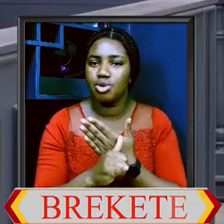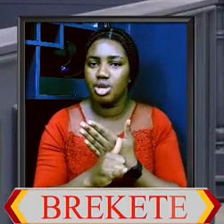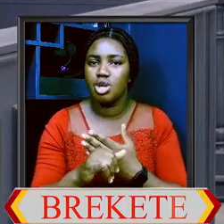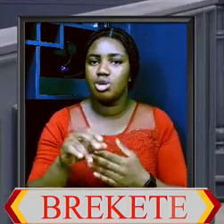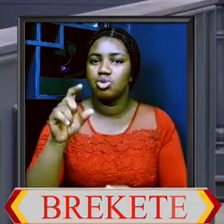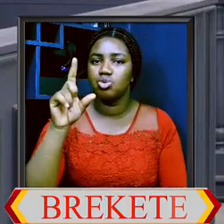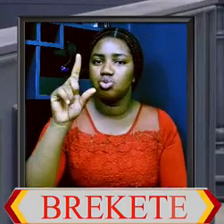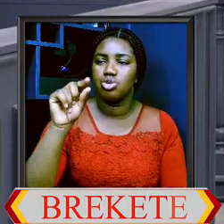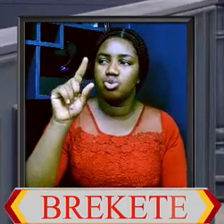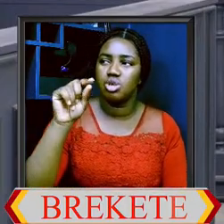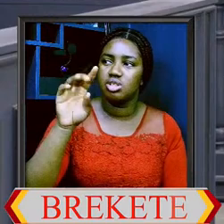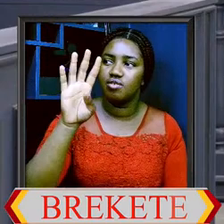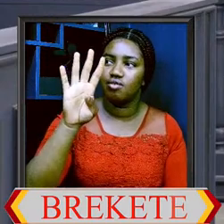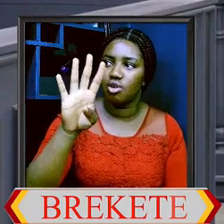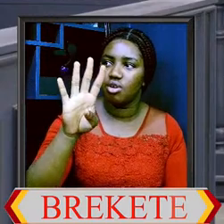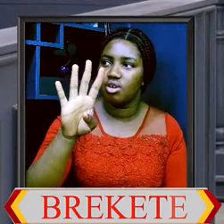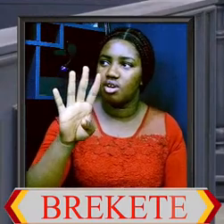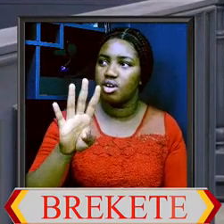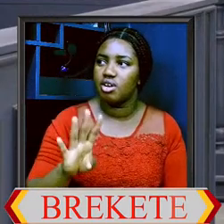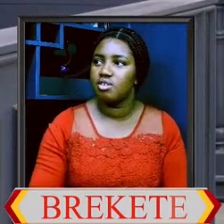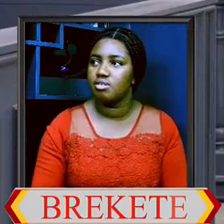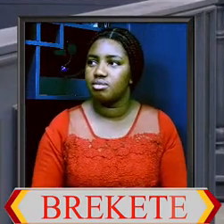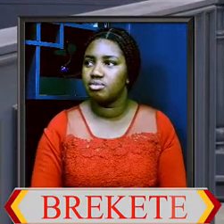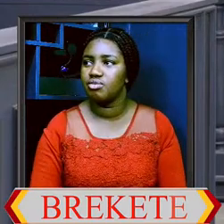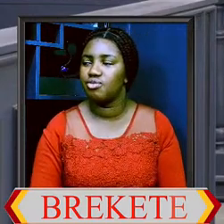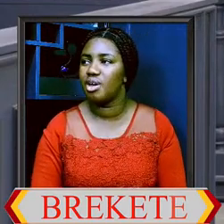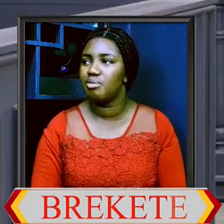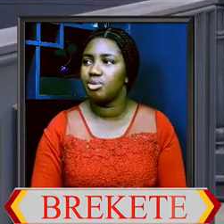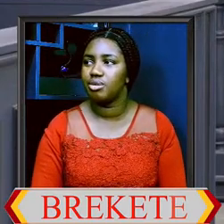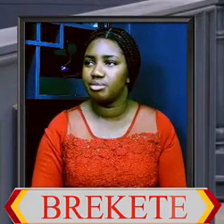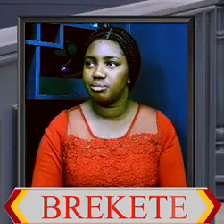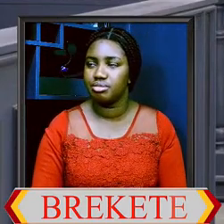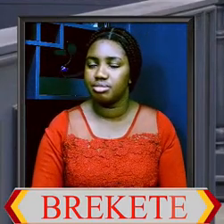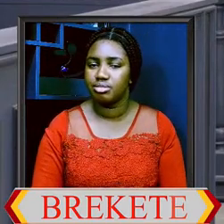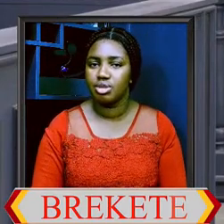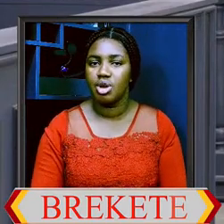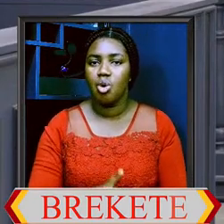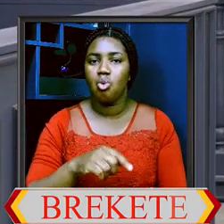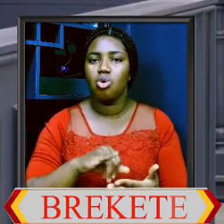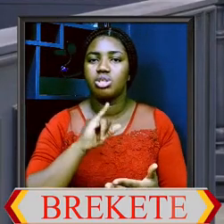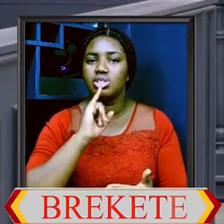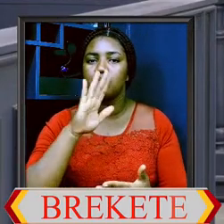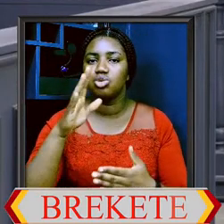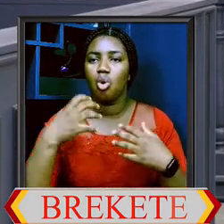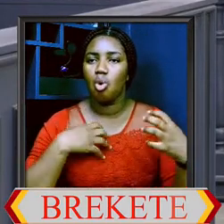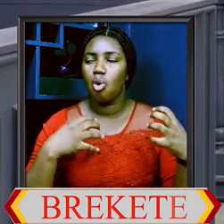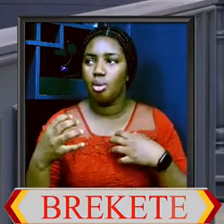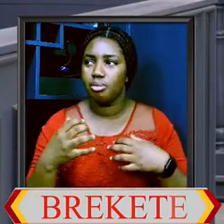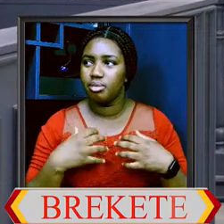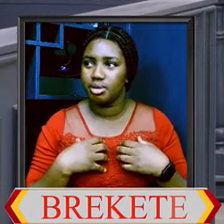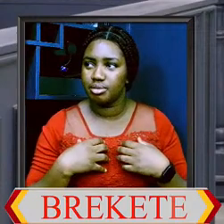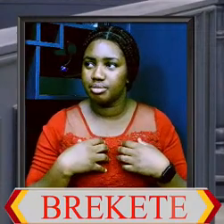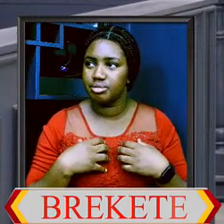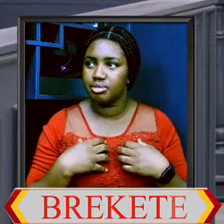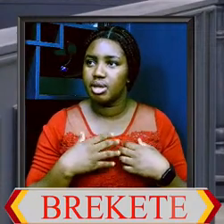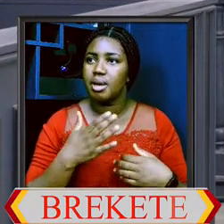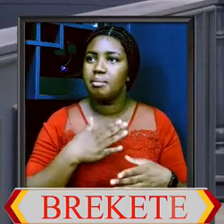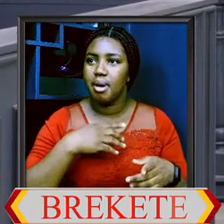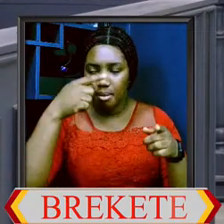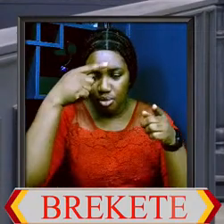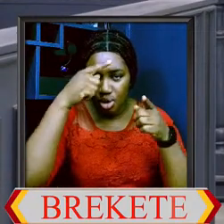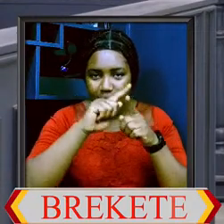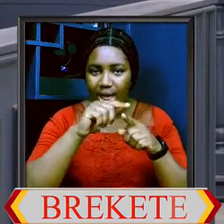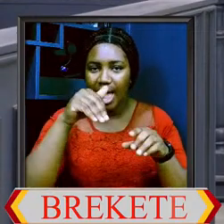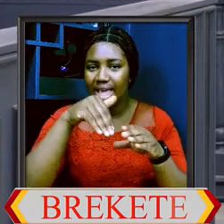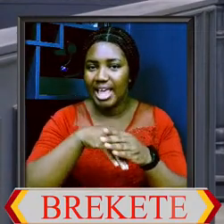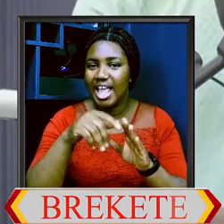okay okay yes sir be the complaint where you L to ordinary president yes sir it's my